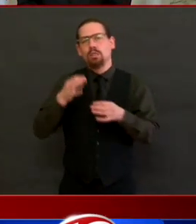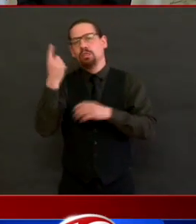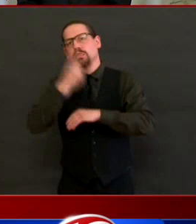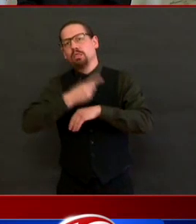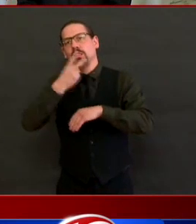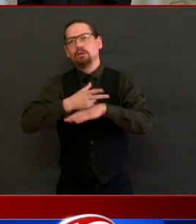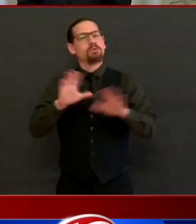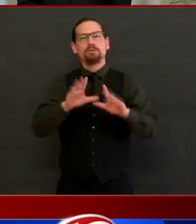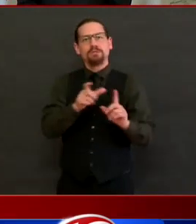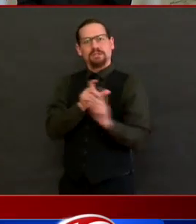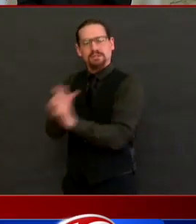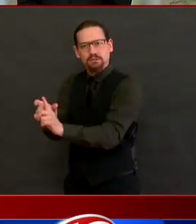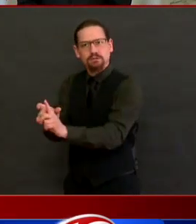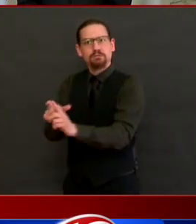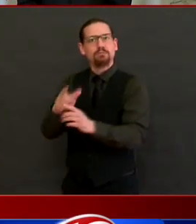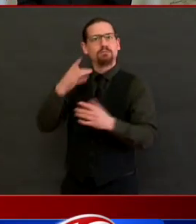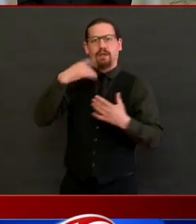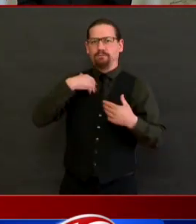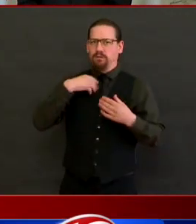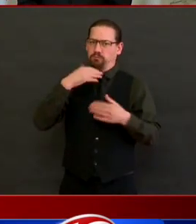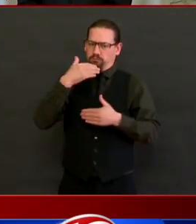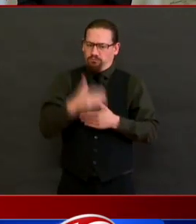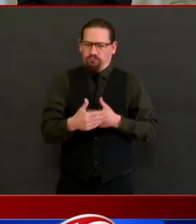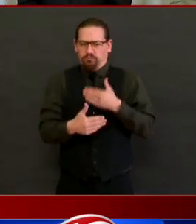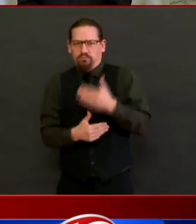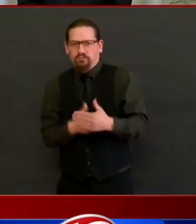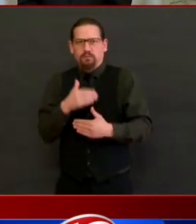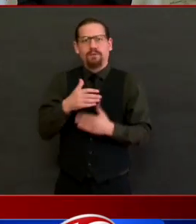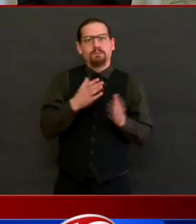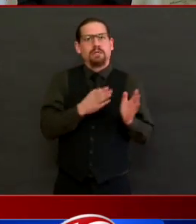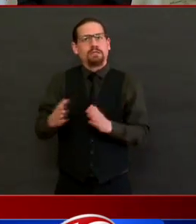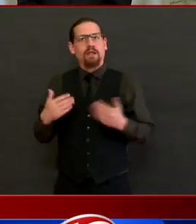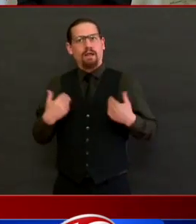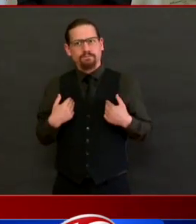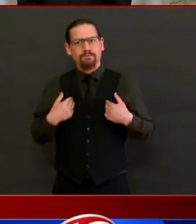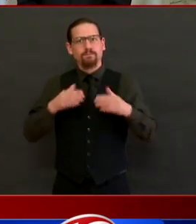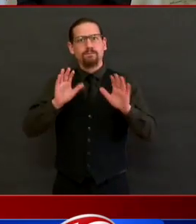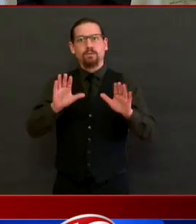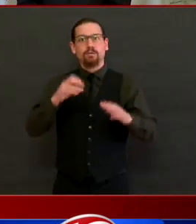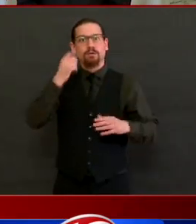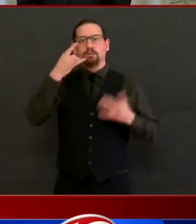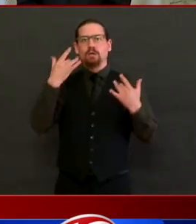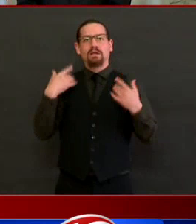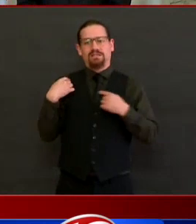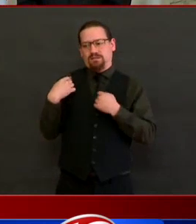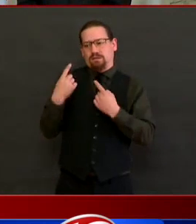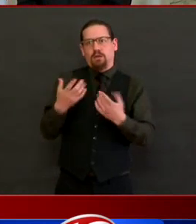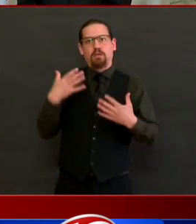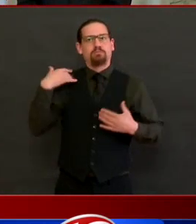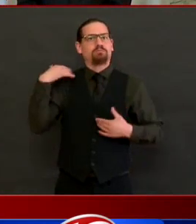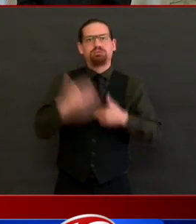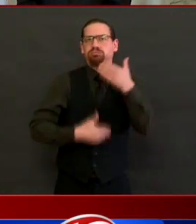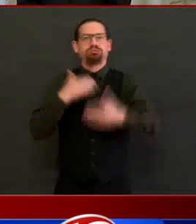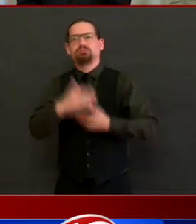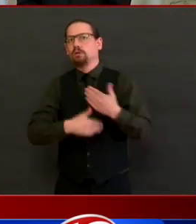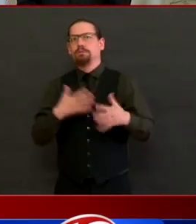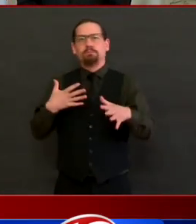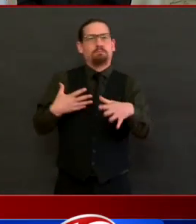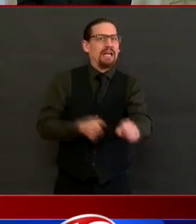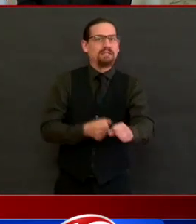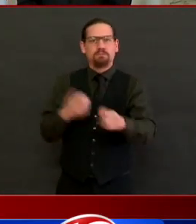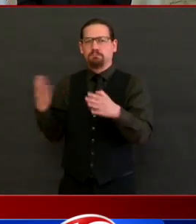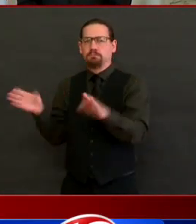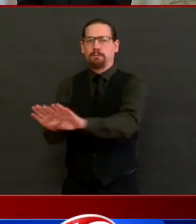focused way, instead of what we're doing now, which is this blunt instrument of, you know, closing all restaurants and having